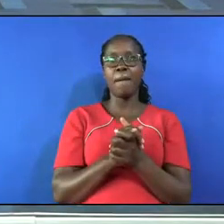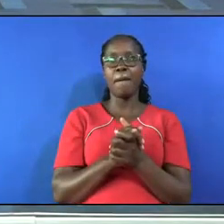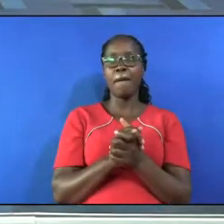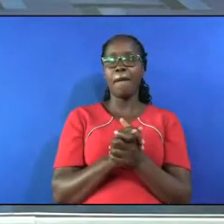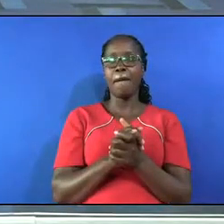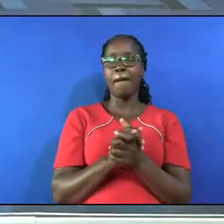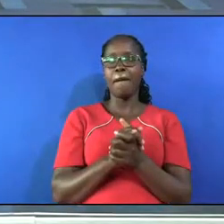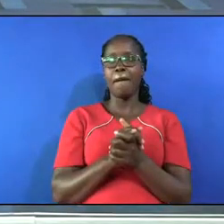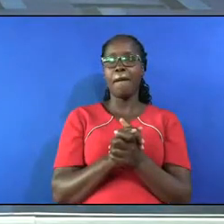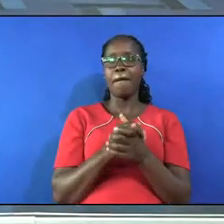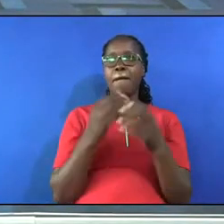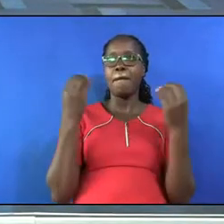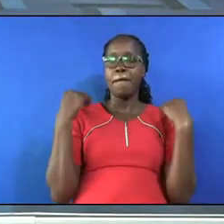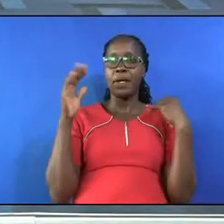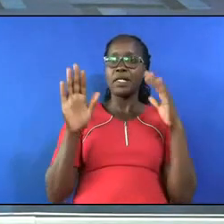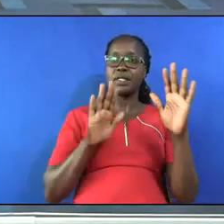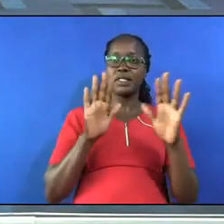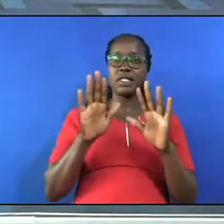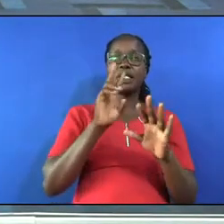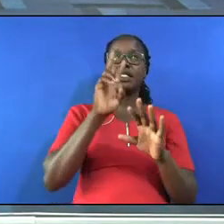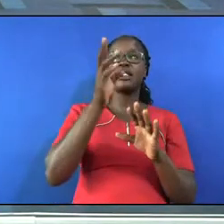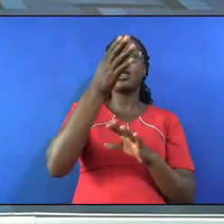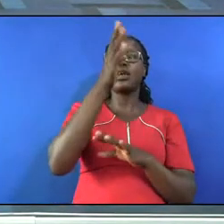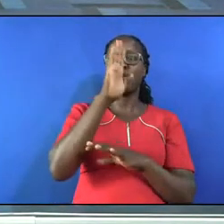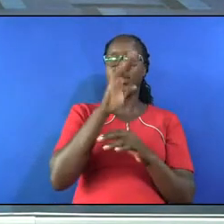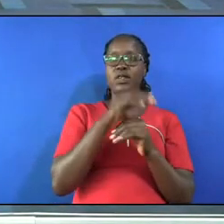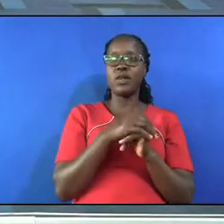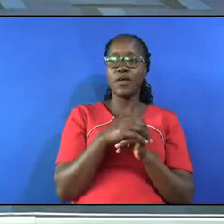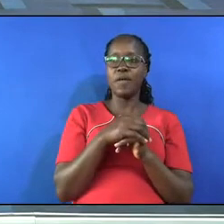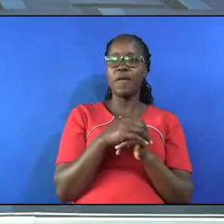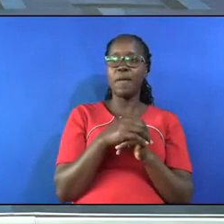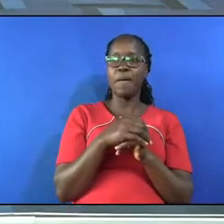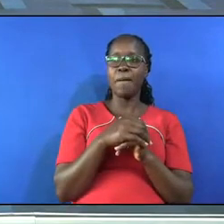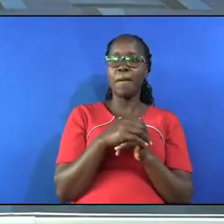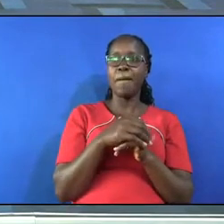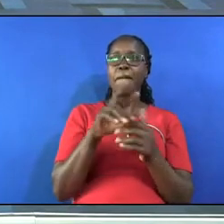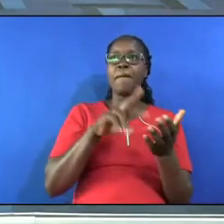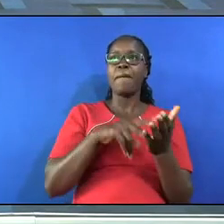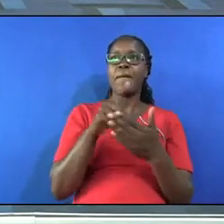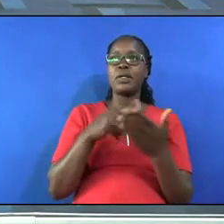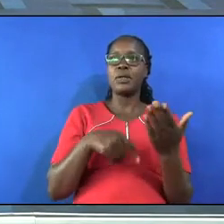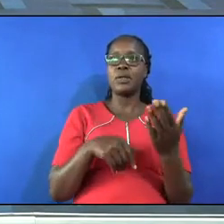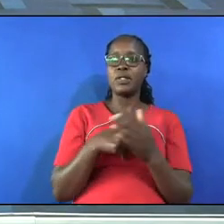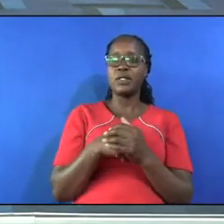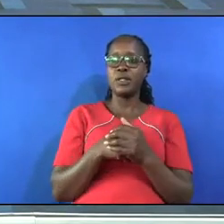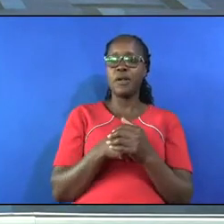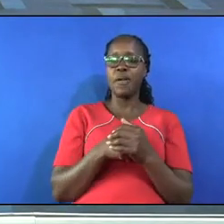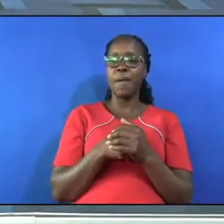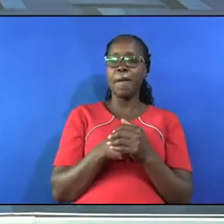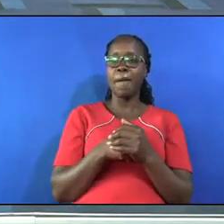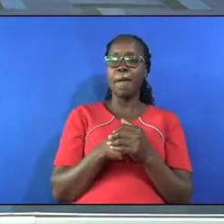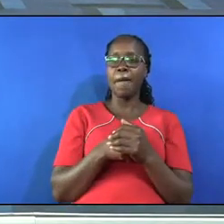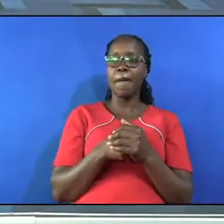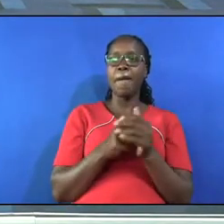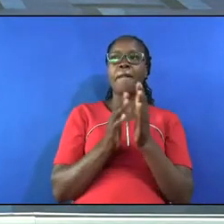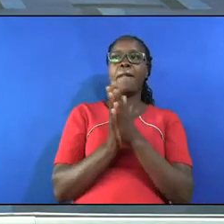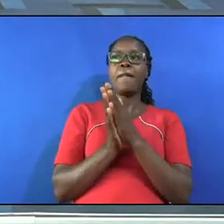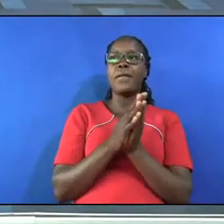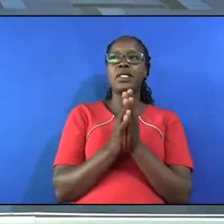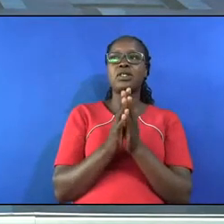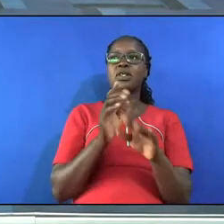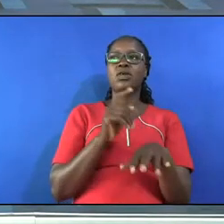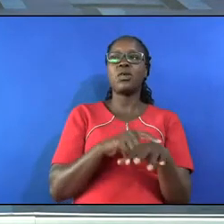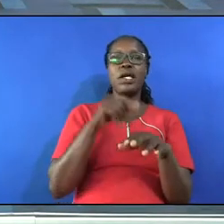Amen. Their angels actually see God. And what does that mean? You can remember the story